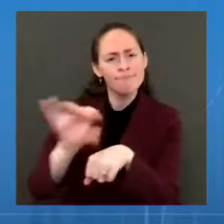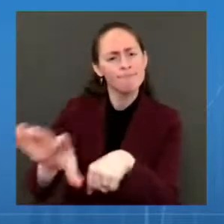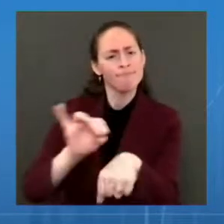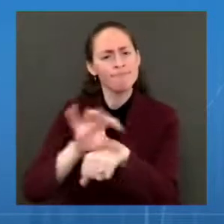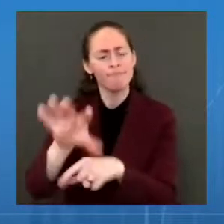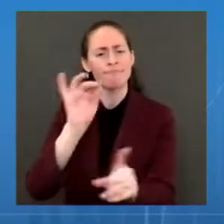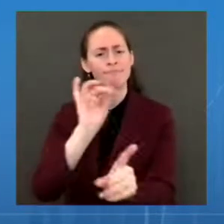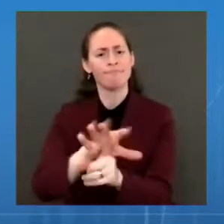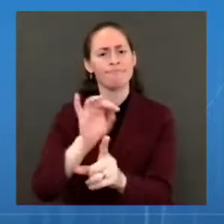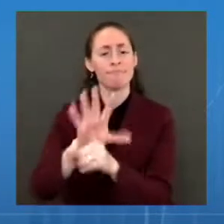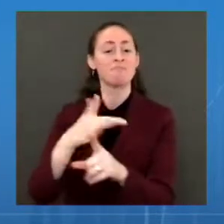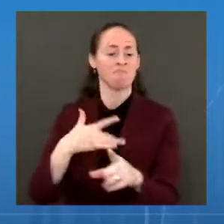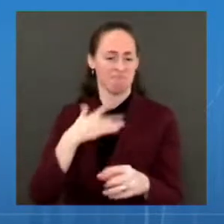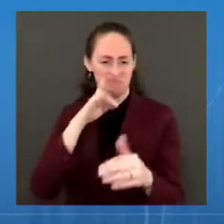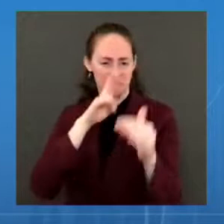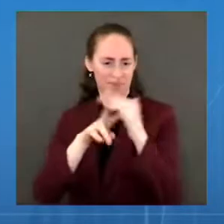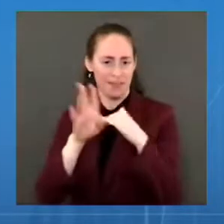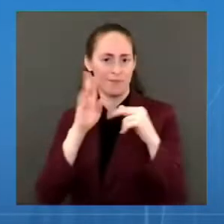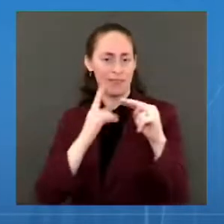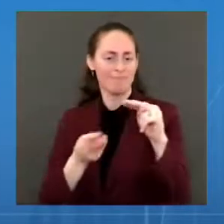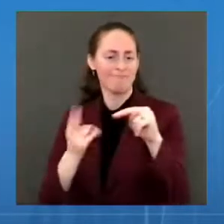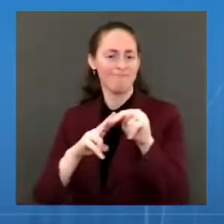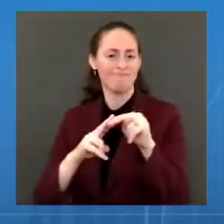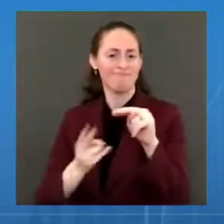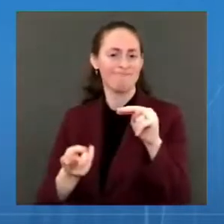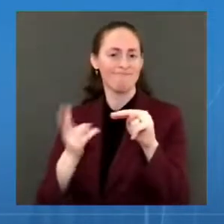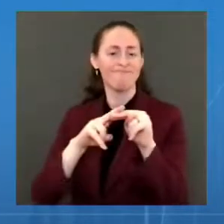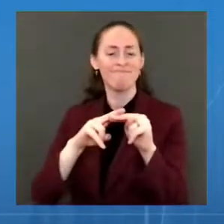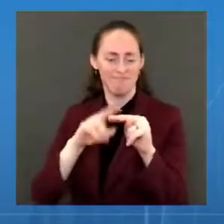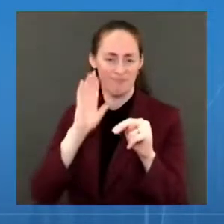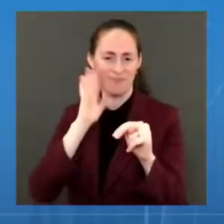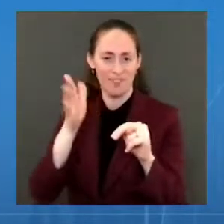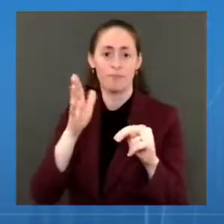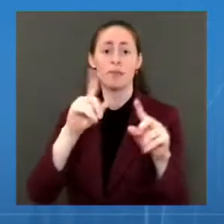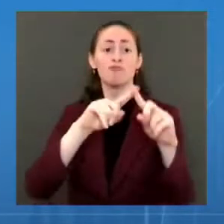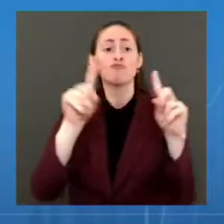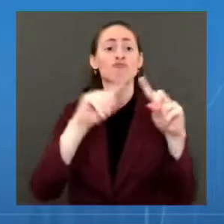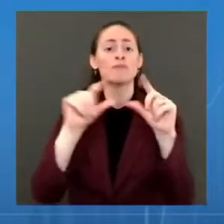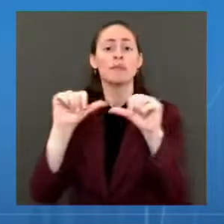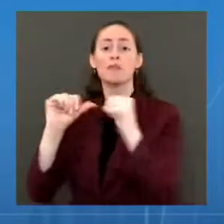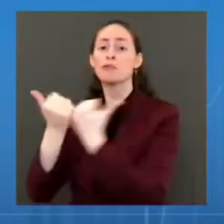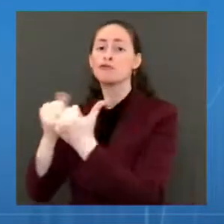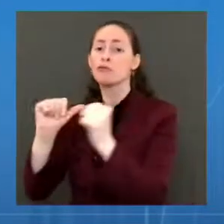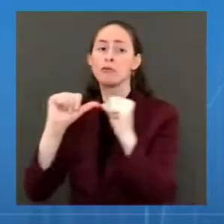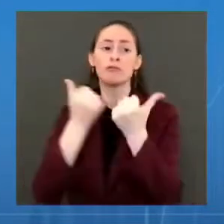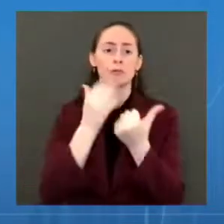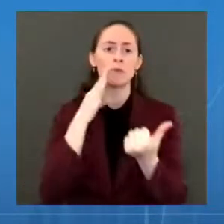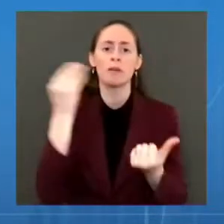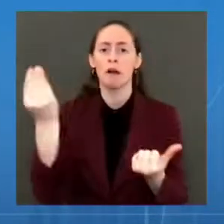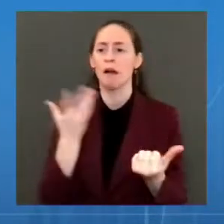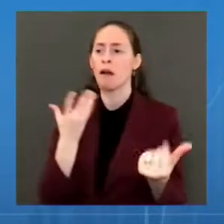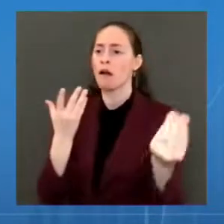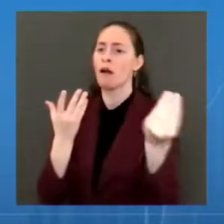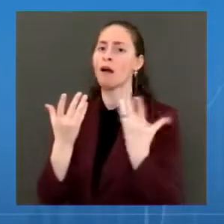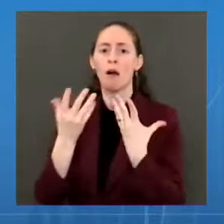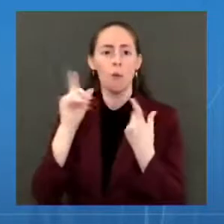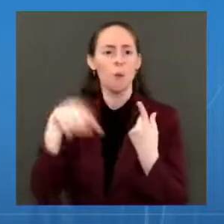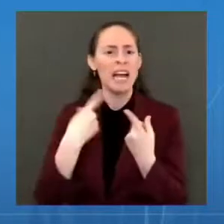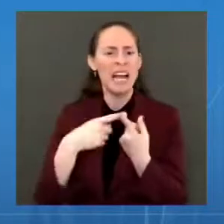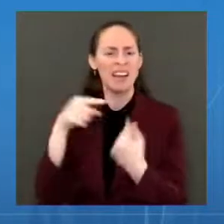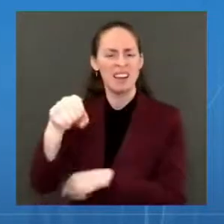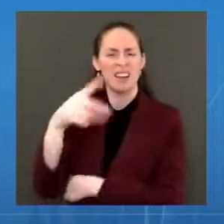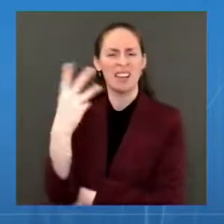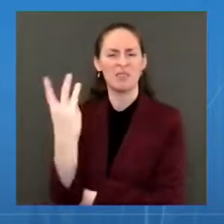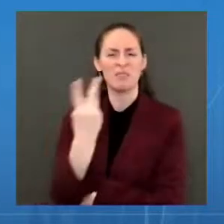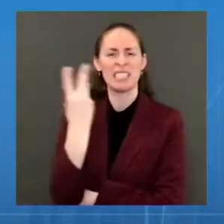The full agency by agency report will come out this Wednesday. As to the executive office of the president, which I